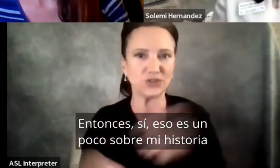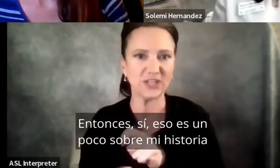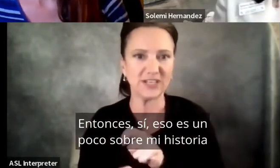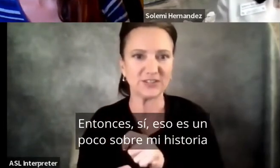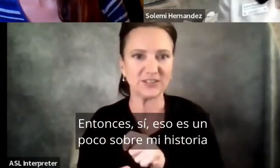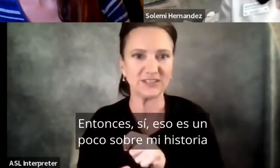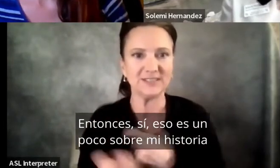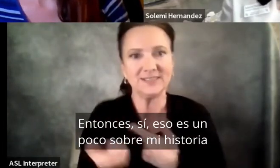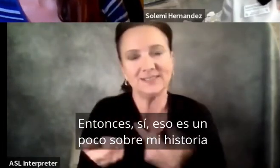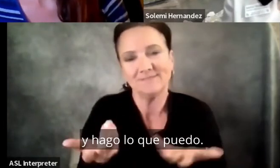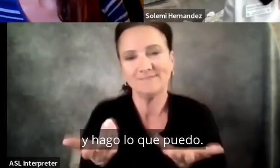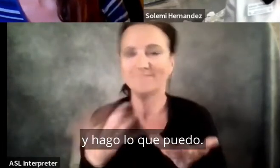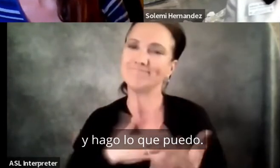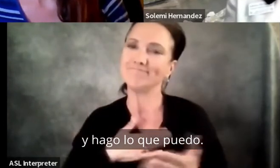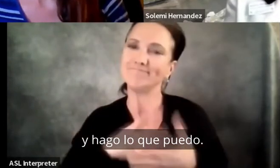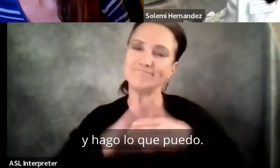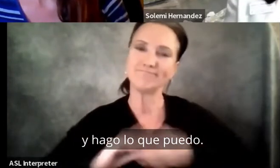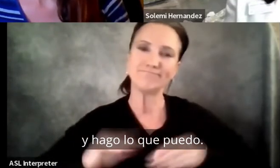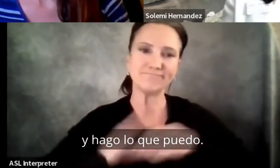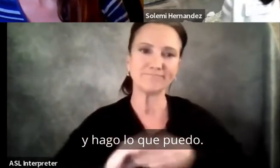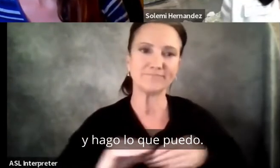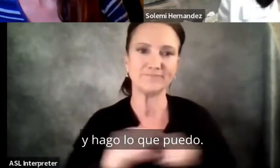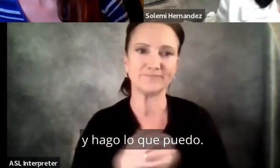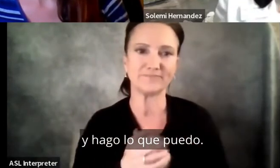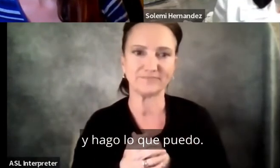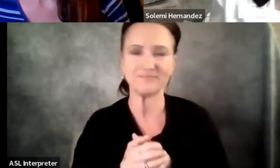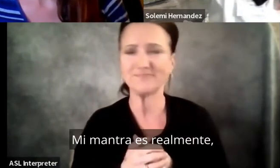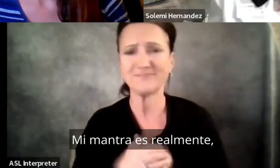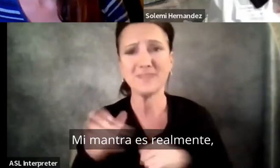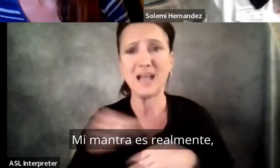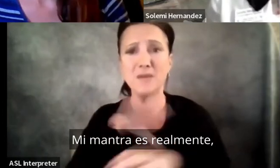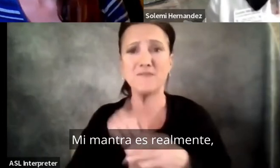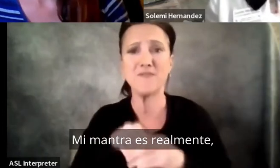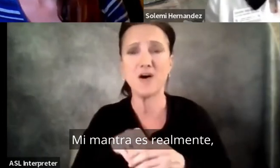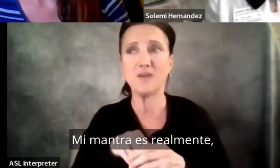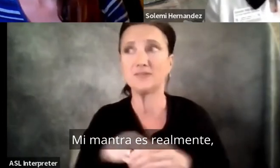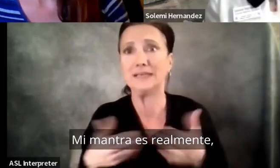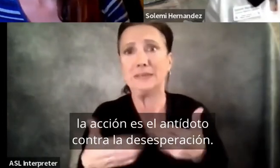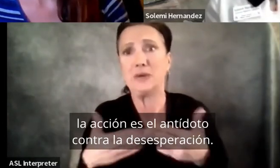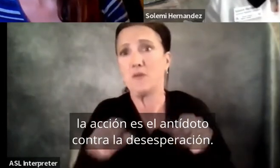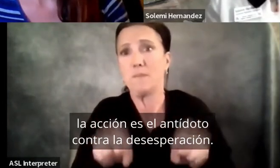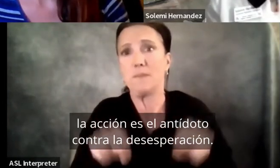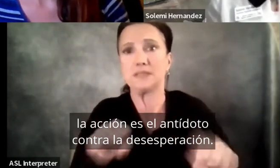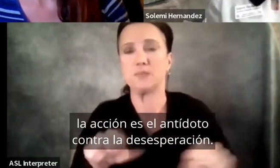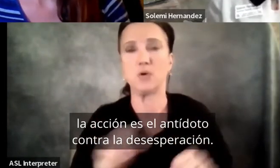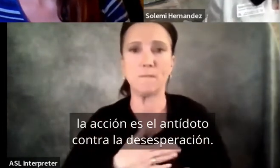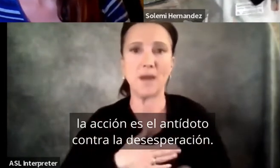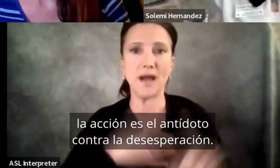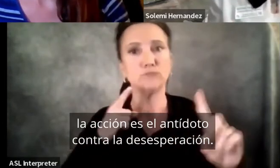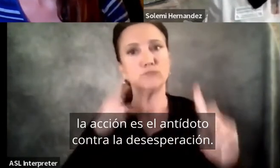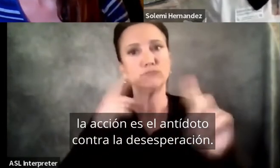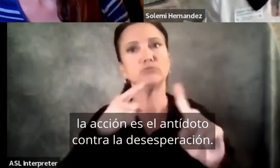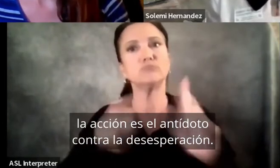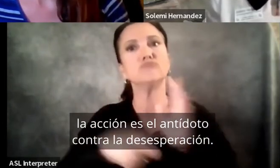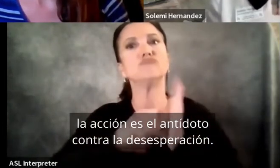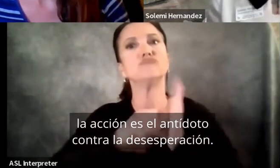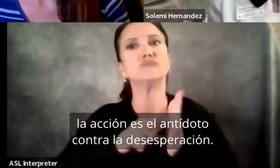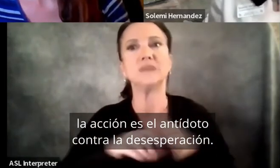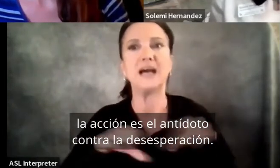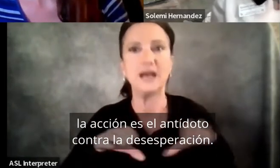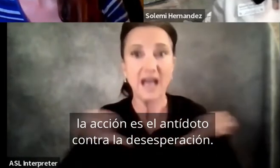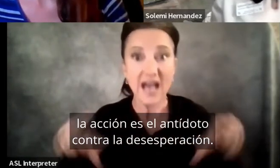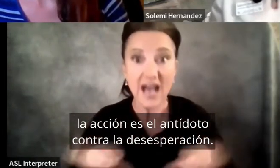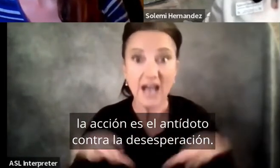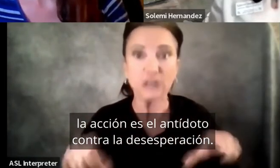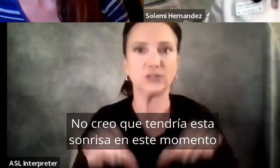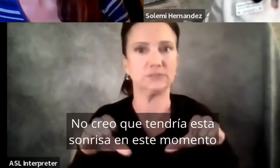a little bit about my story. And, you know, I do whatever I can. My mantra is really, you know, action is the antidote to